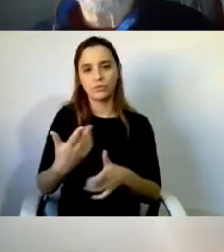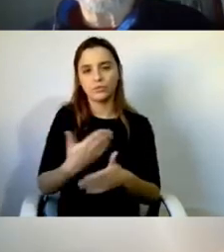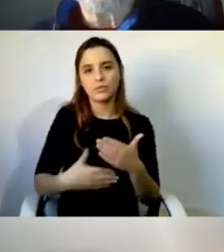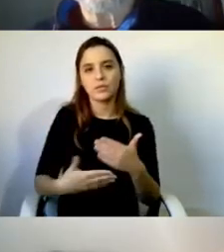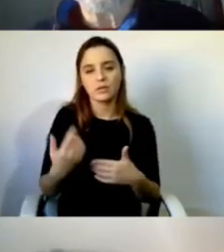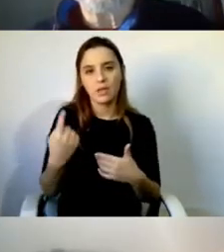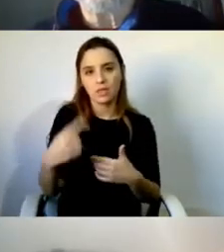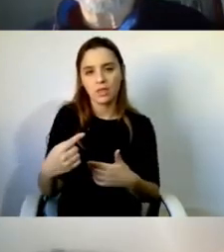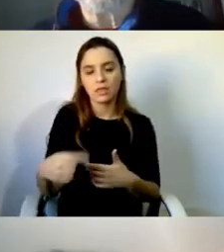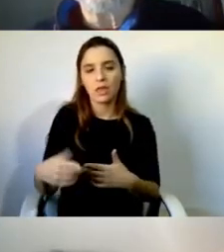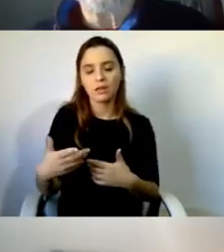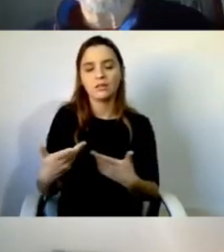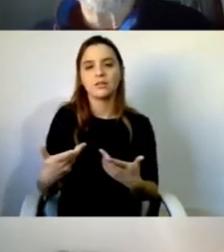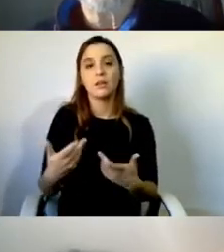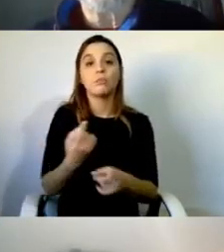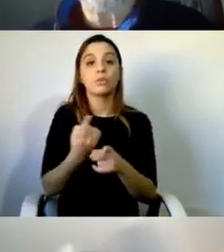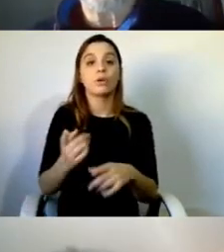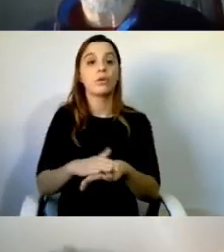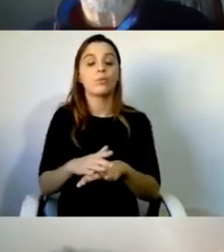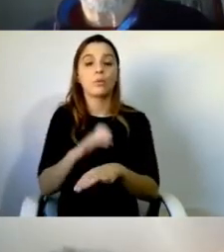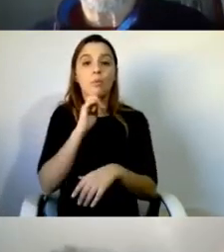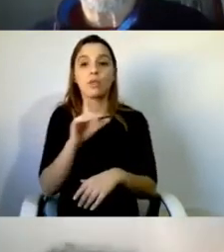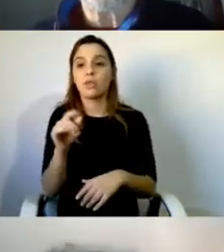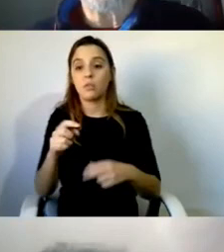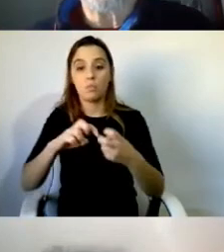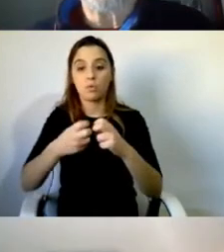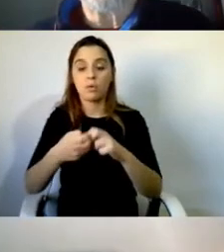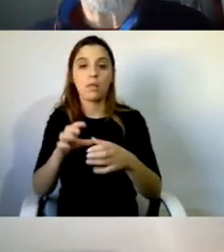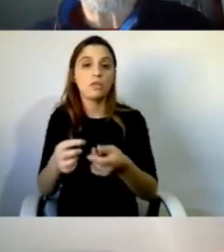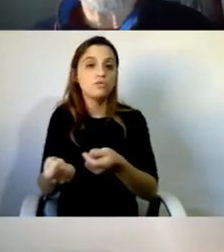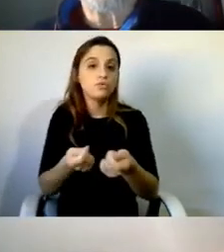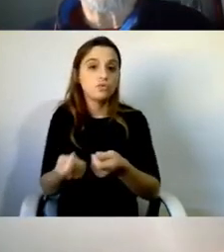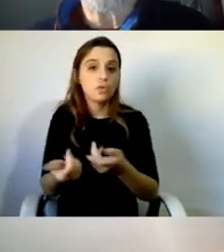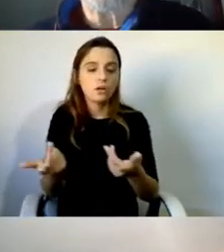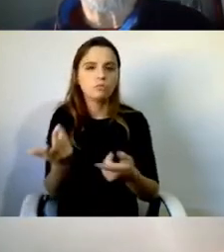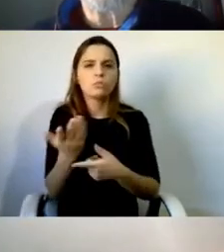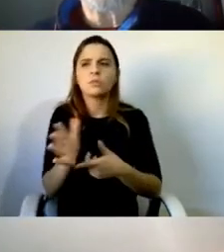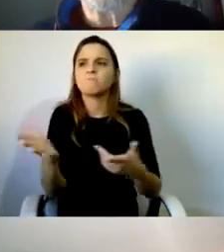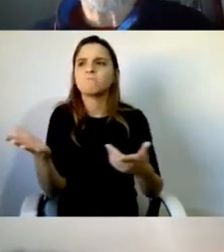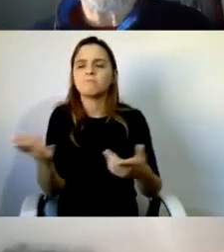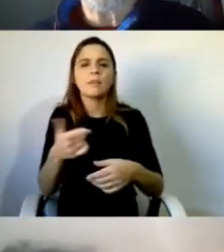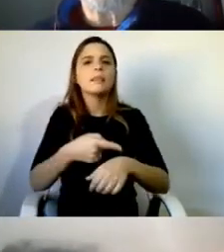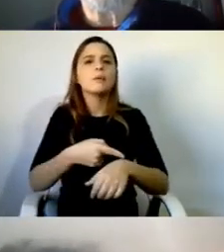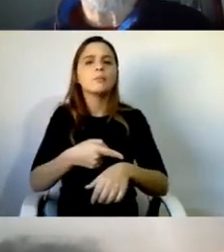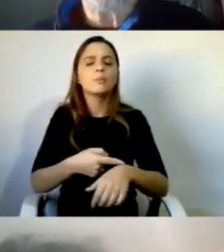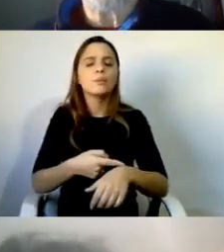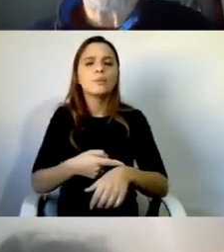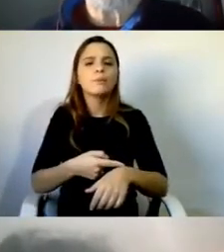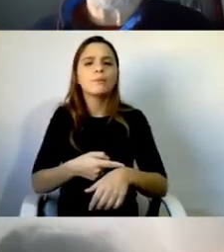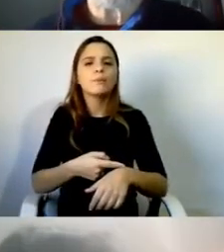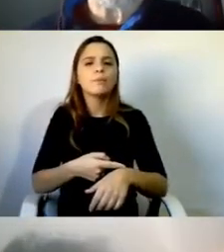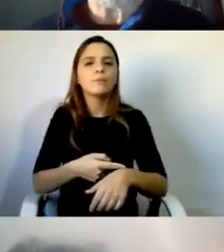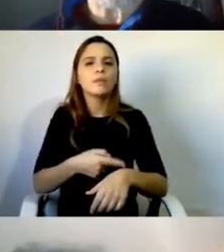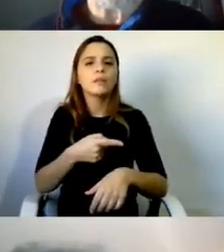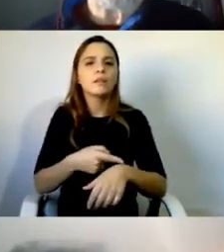management-related problems. For example, how to manage the time allocated to assistance, how to manage